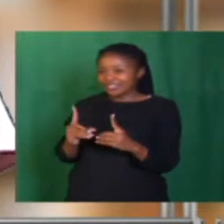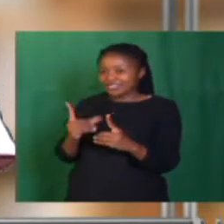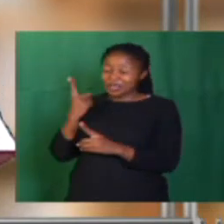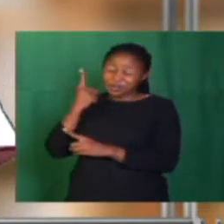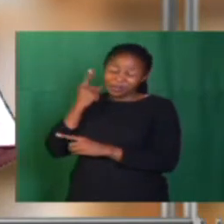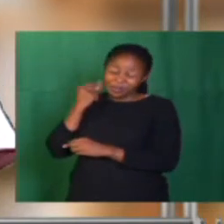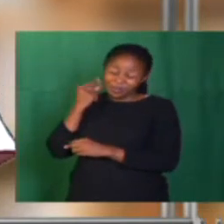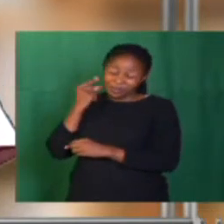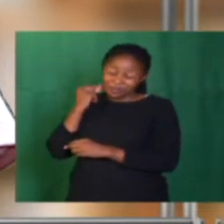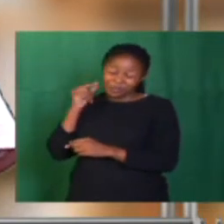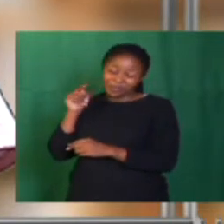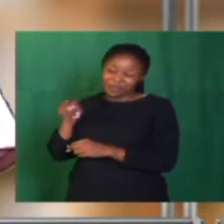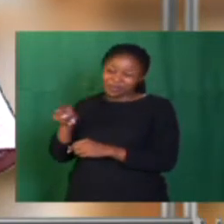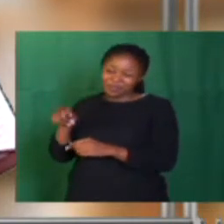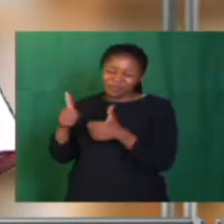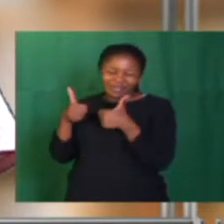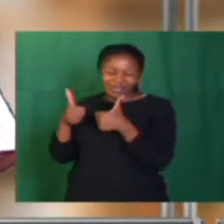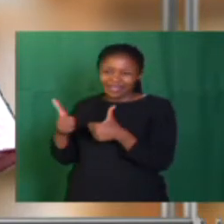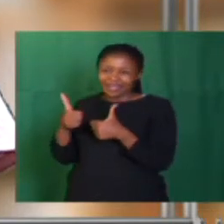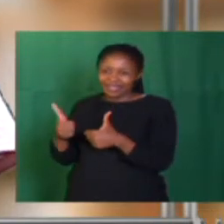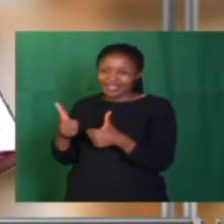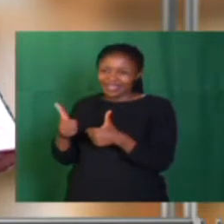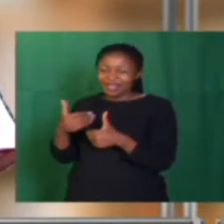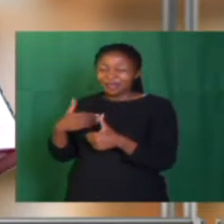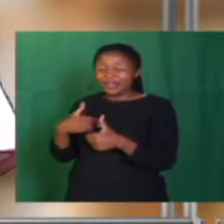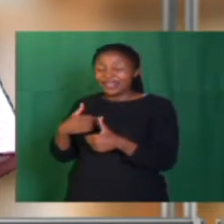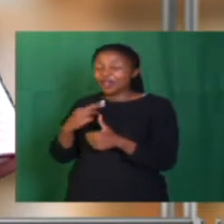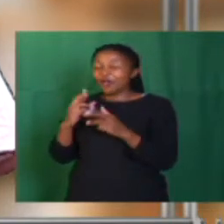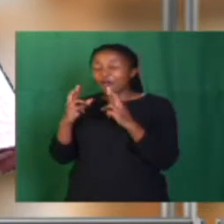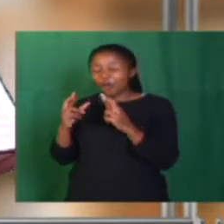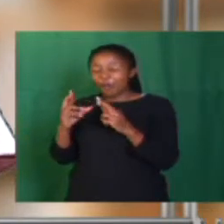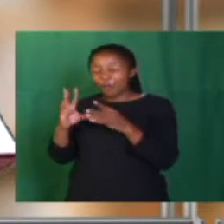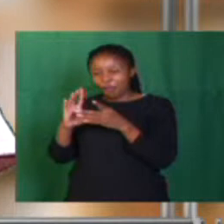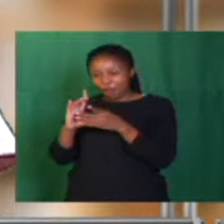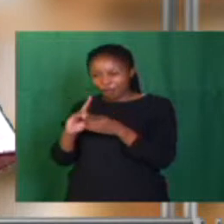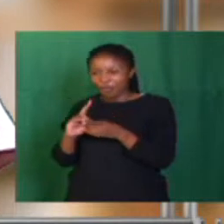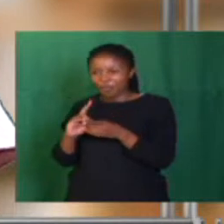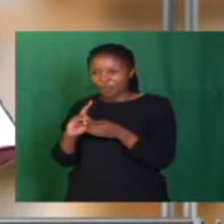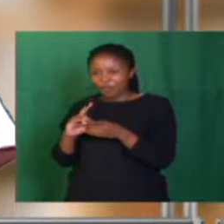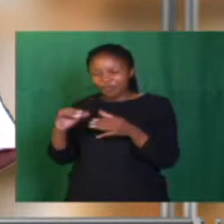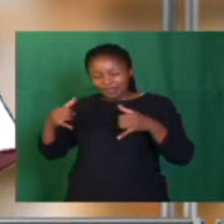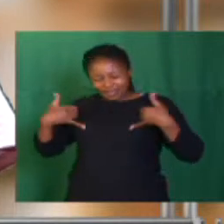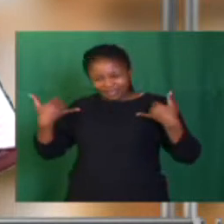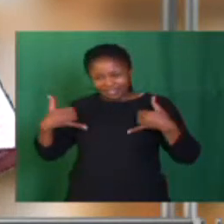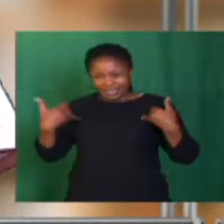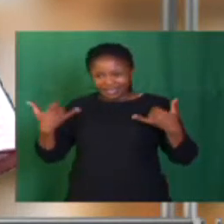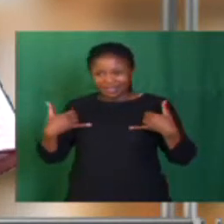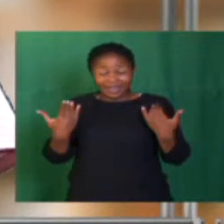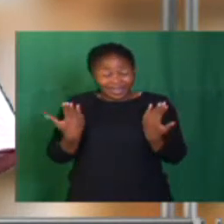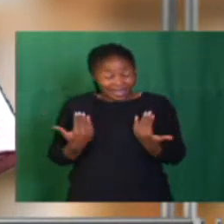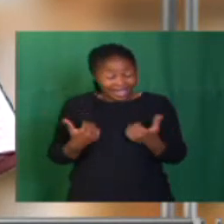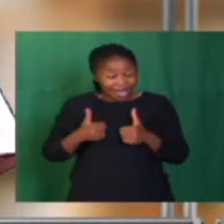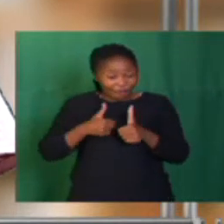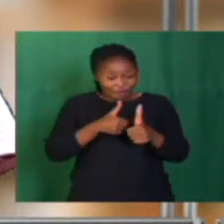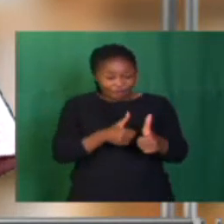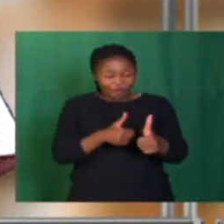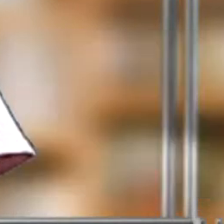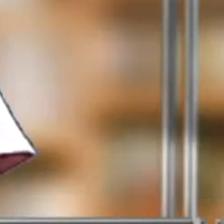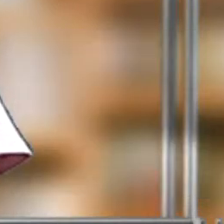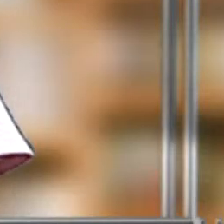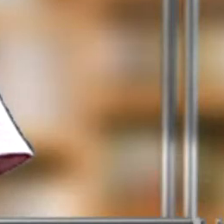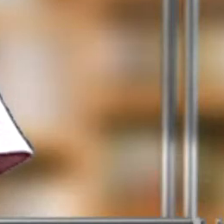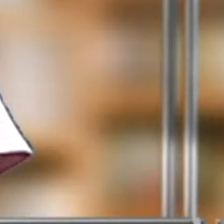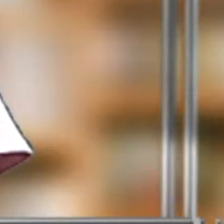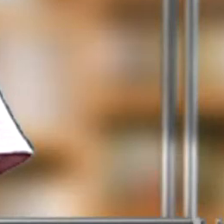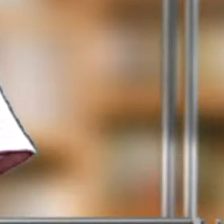and I'm sure that the viewer at home enjoyed the lesson. Up next is my colleague Nogwazi, who is going to be presenting